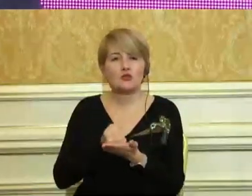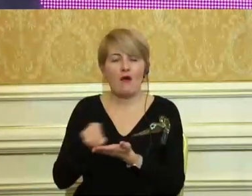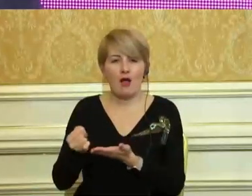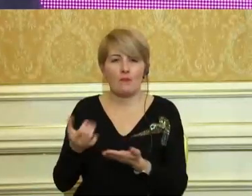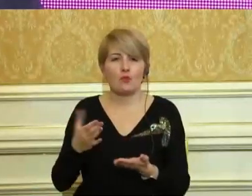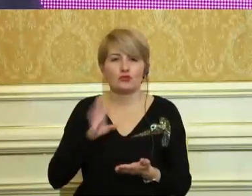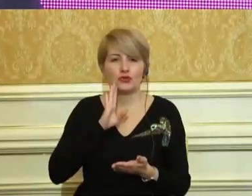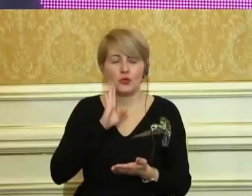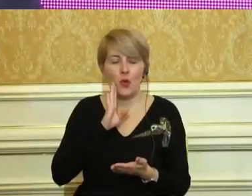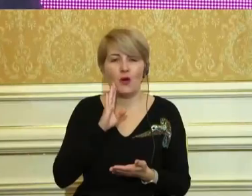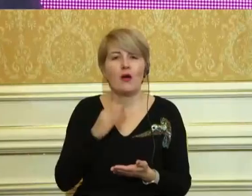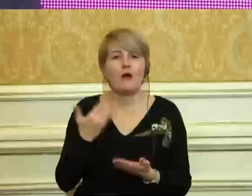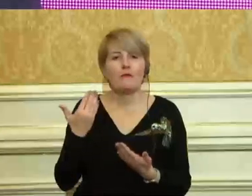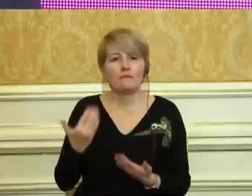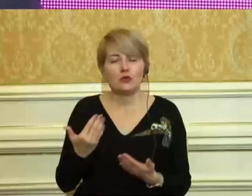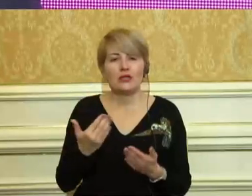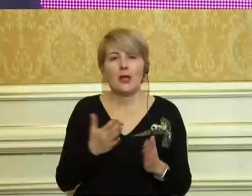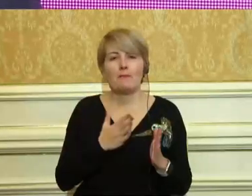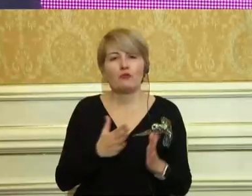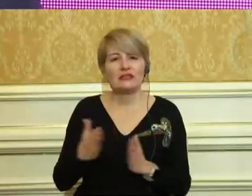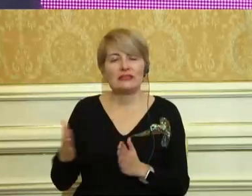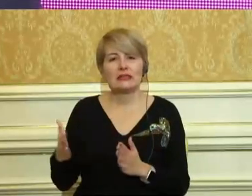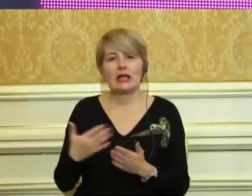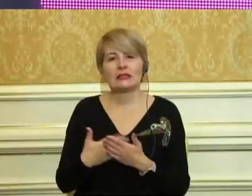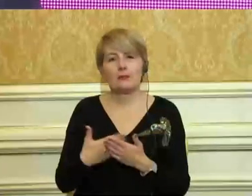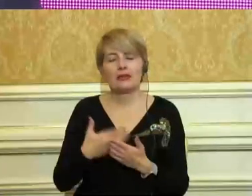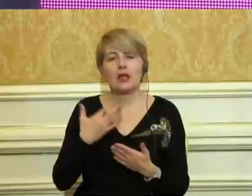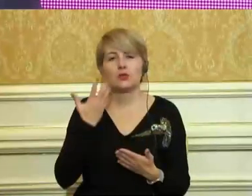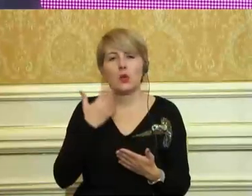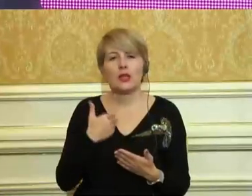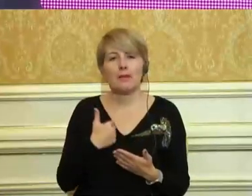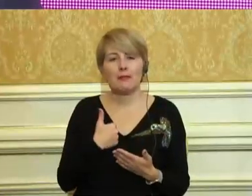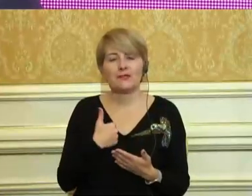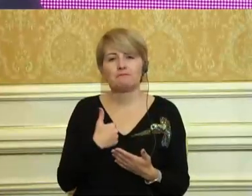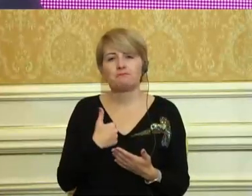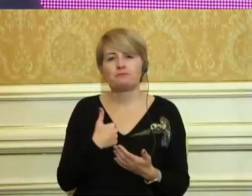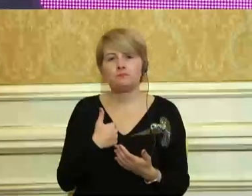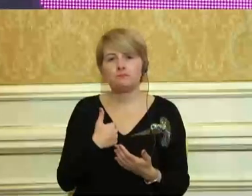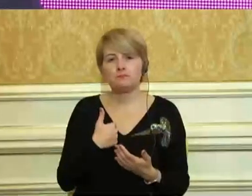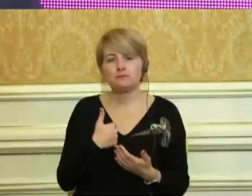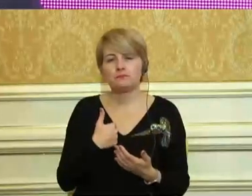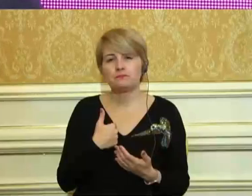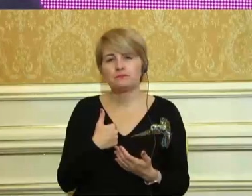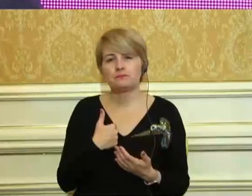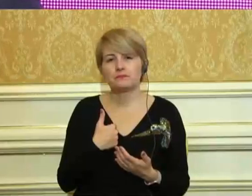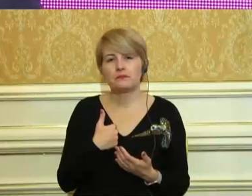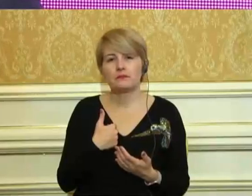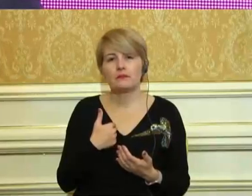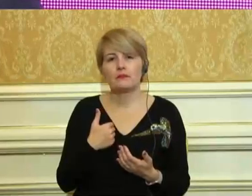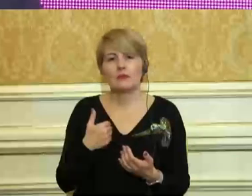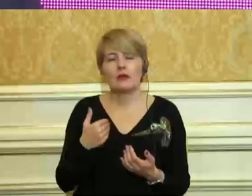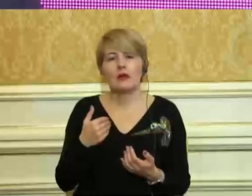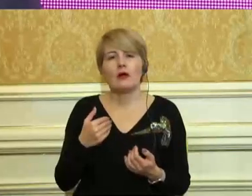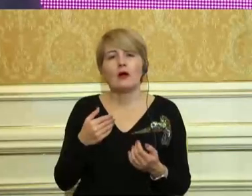practices, doing things like eliminating the gender pay gap and more. We can certainly support the creation of